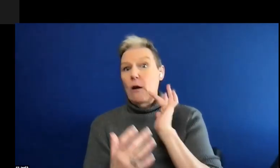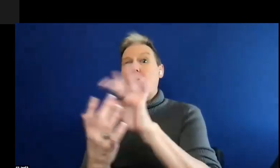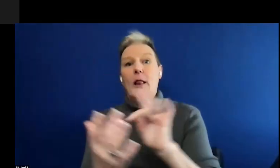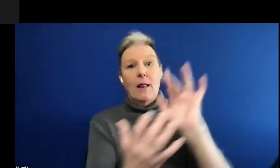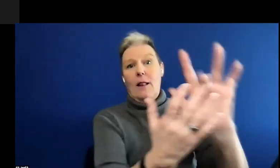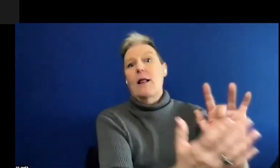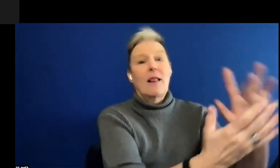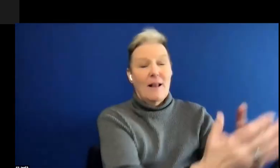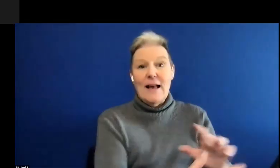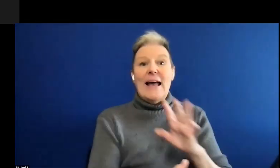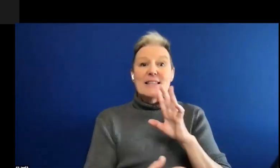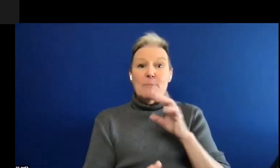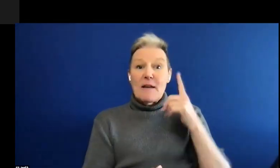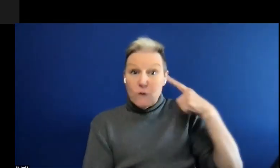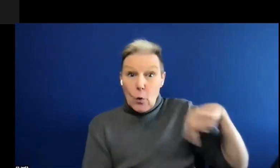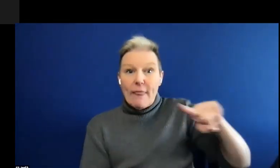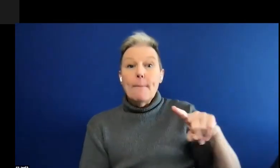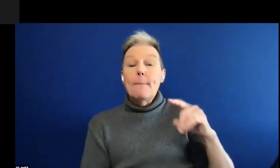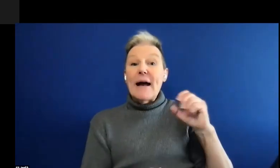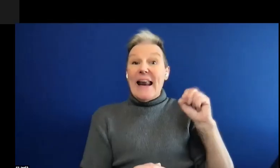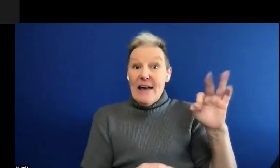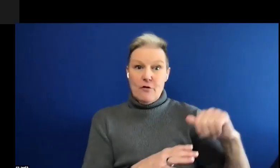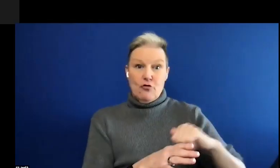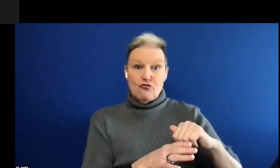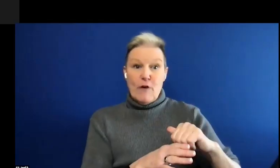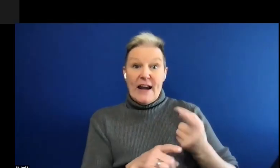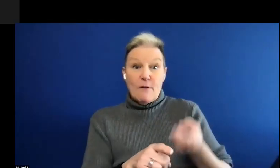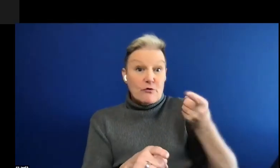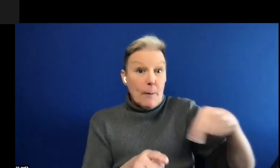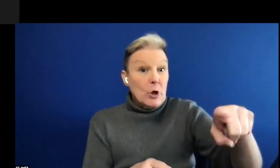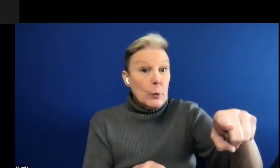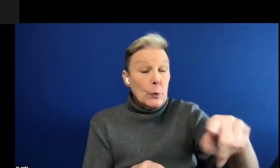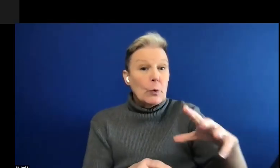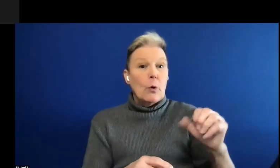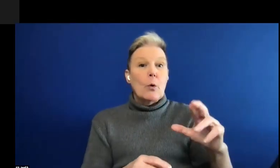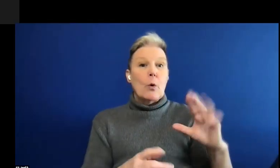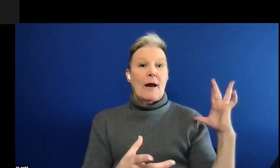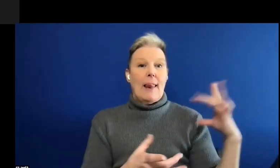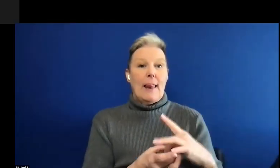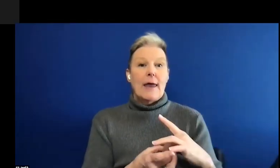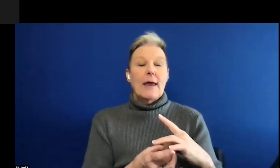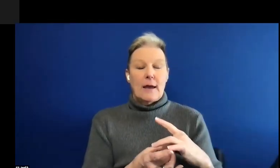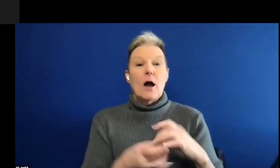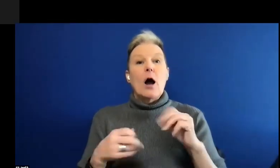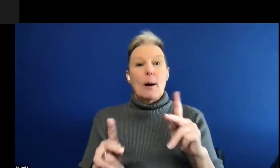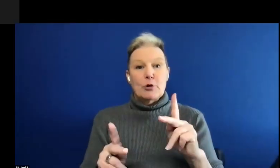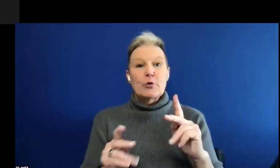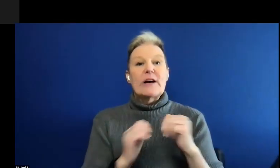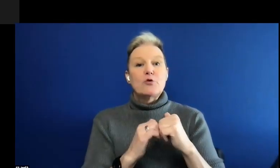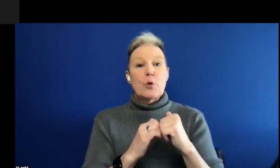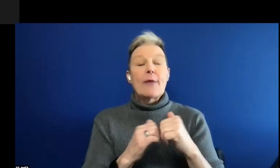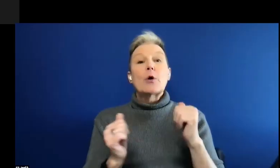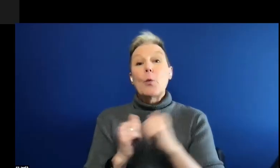speak on their behalf, but if those trainings came from you all or linked those opportunities together